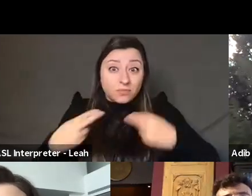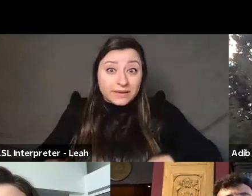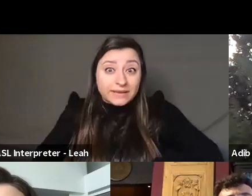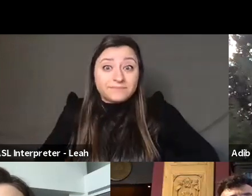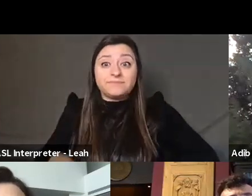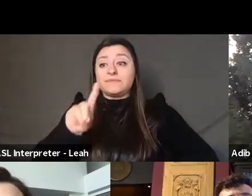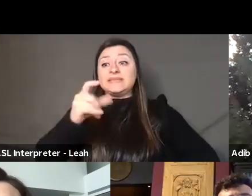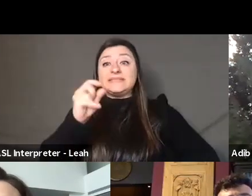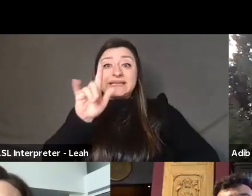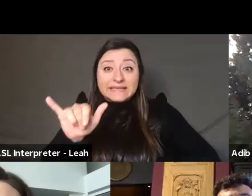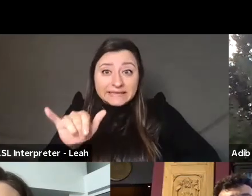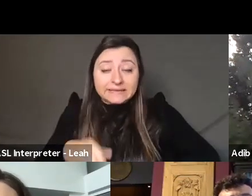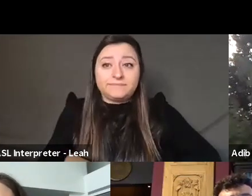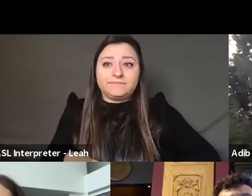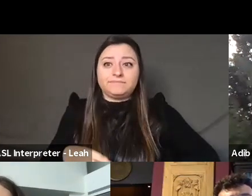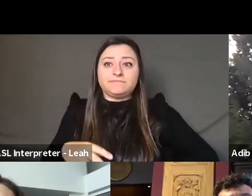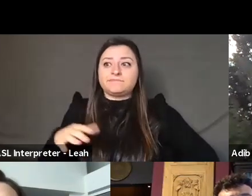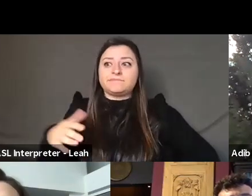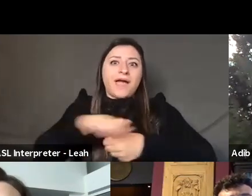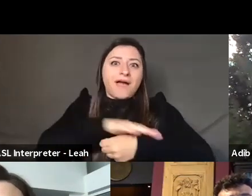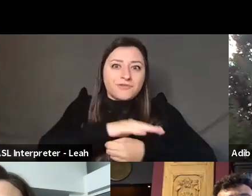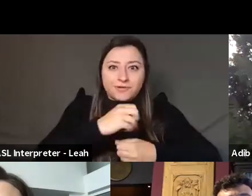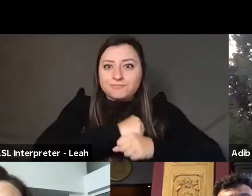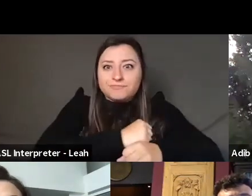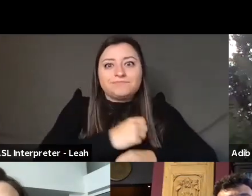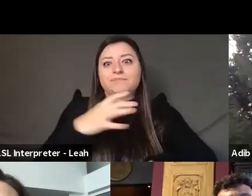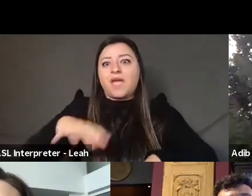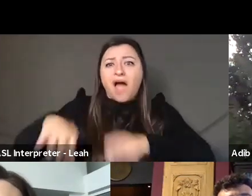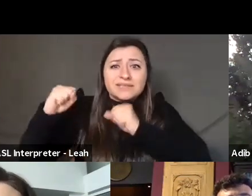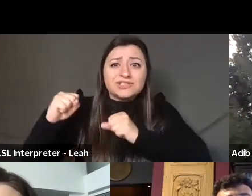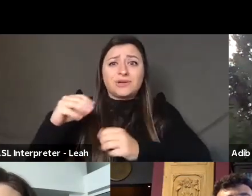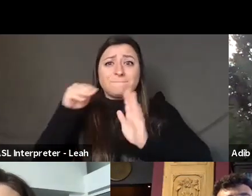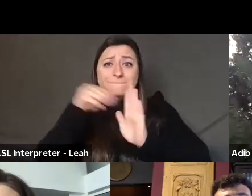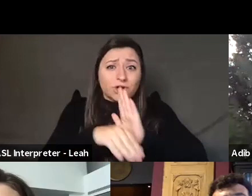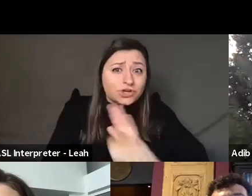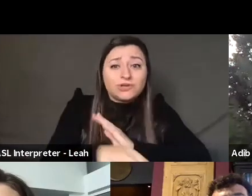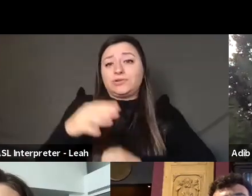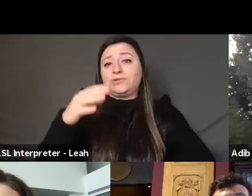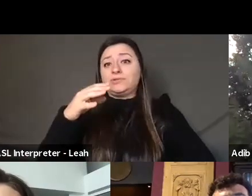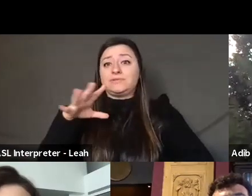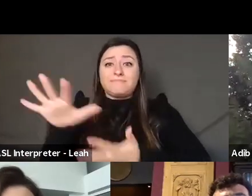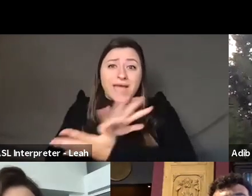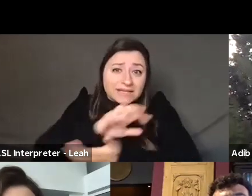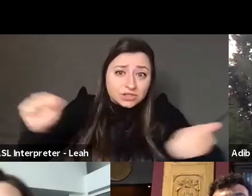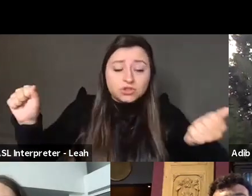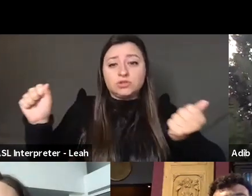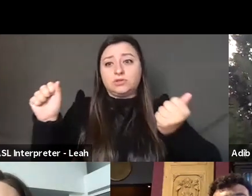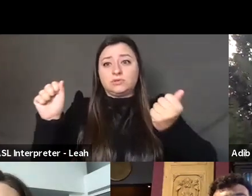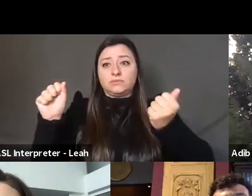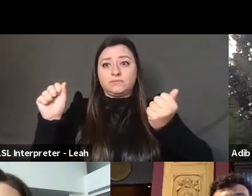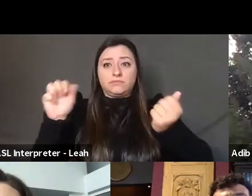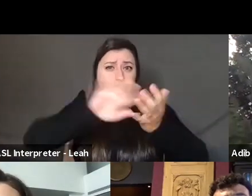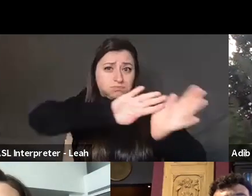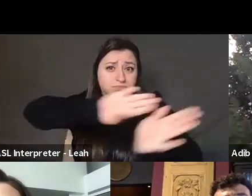dignity, covering abduction, hostage taking, murders and massacres, all